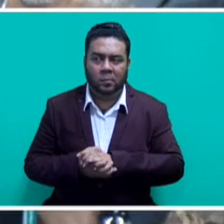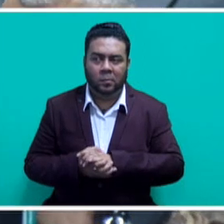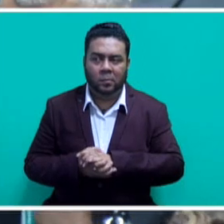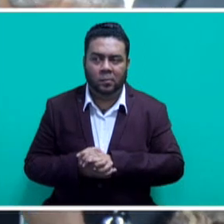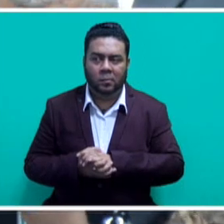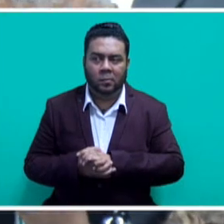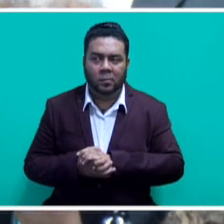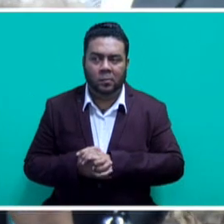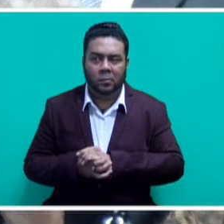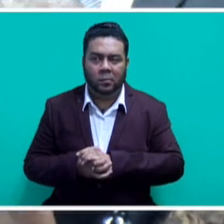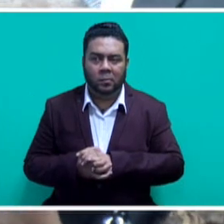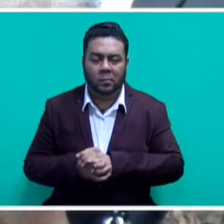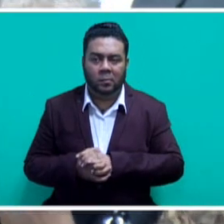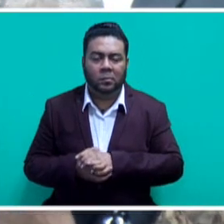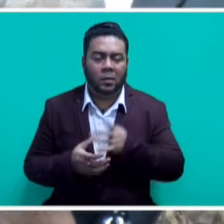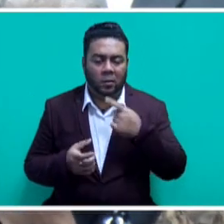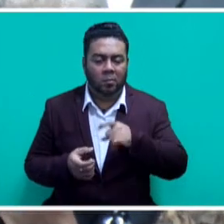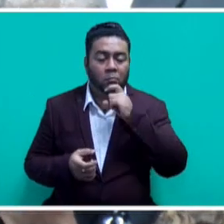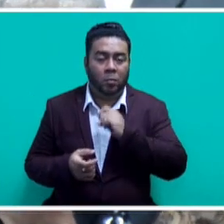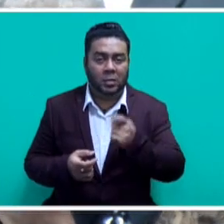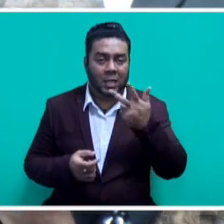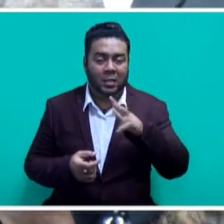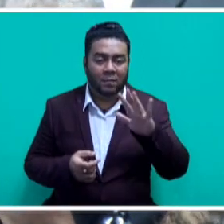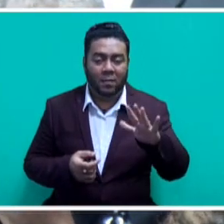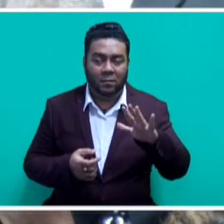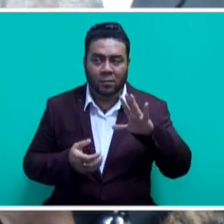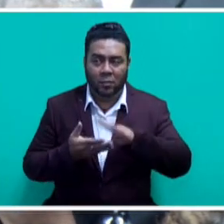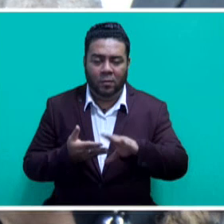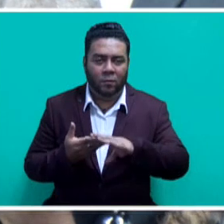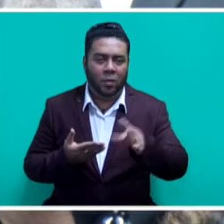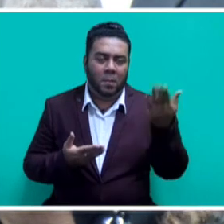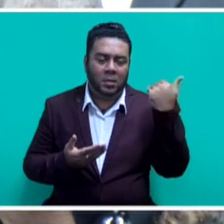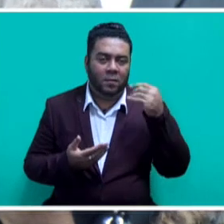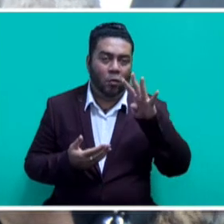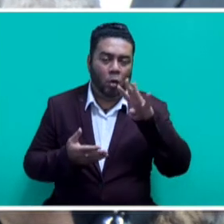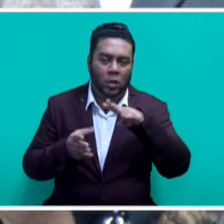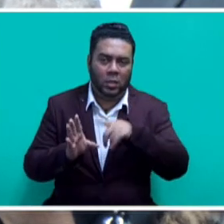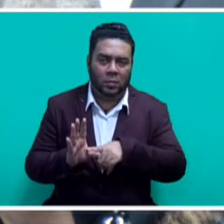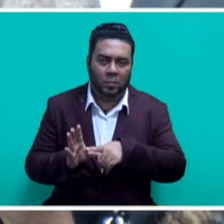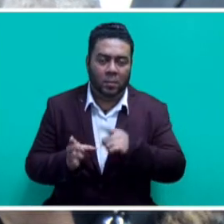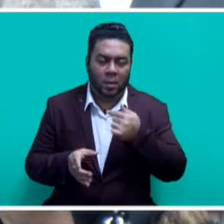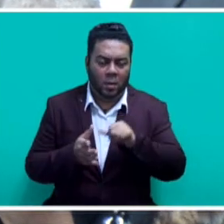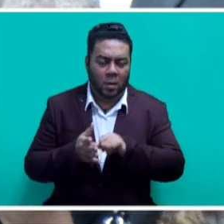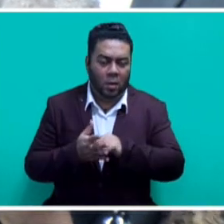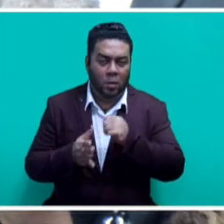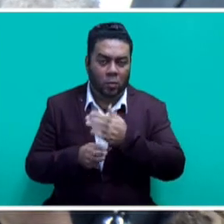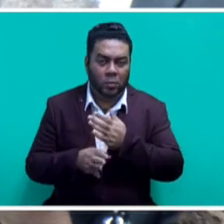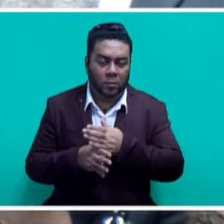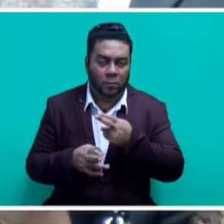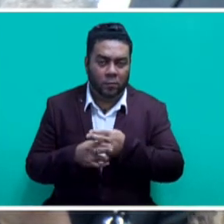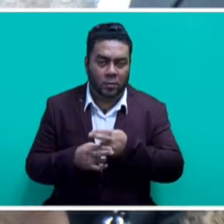our predecessors had promised $85 guaranteed cane price for the past 4 years. Our hard-working farmers did not reap